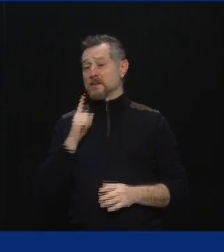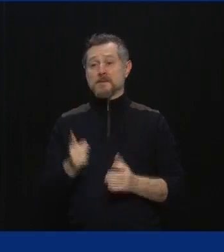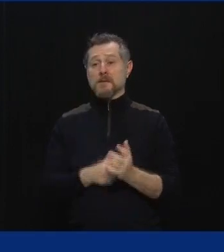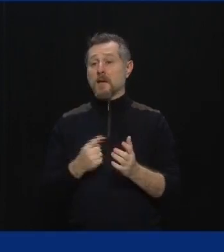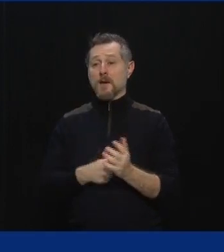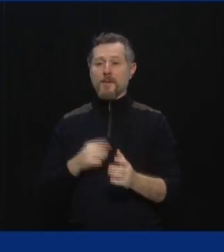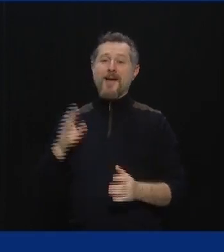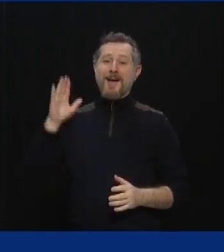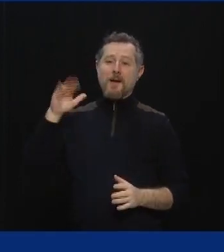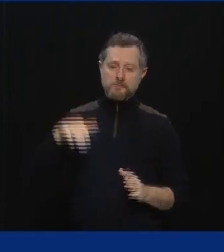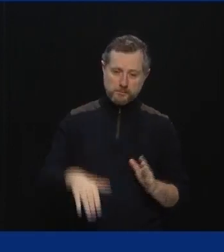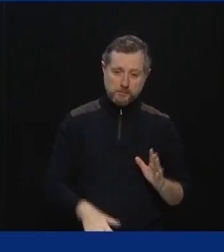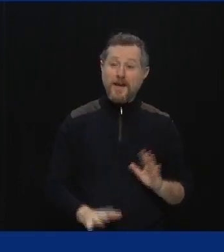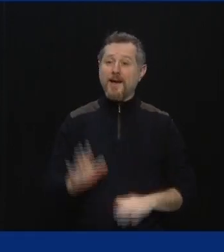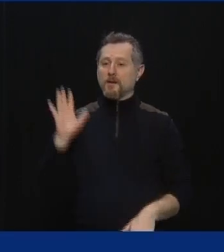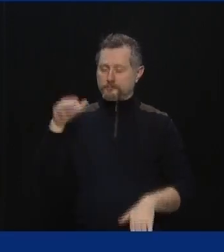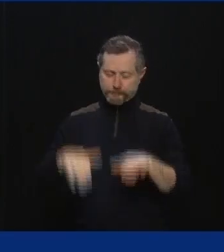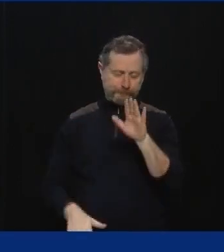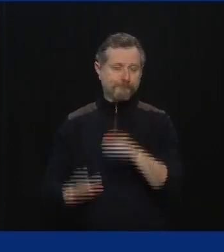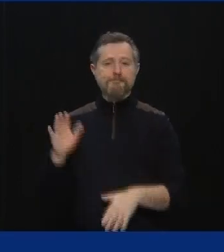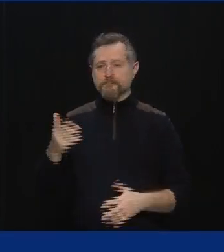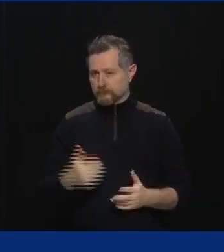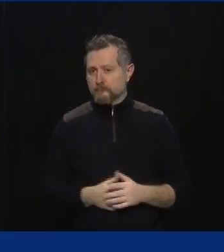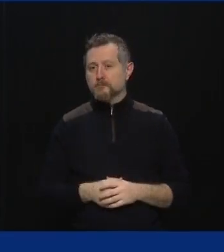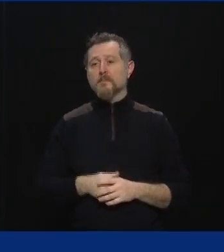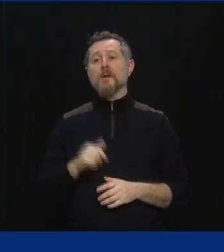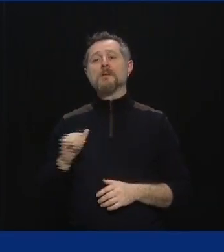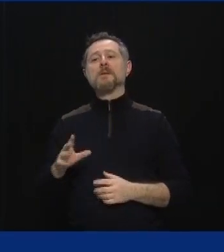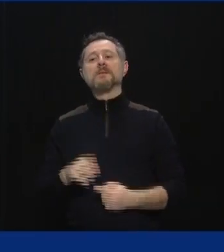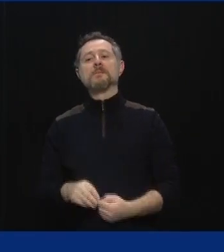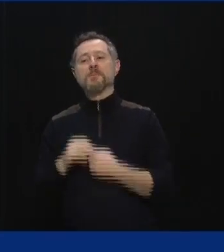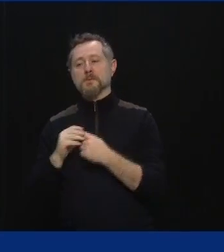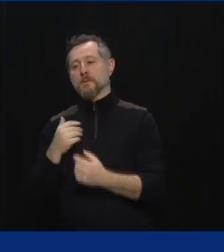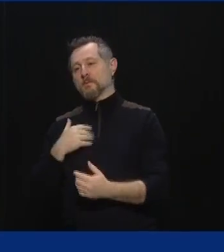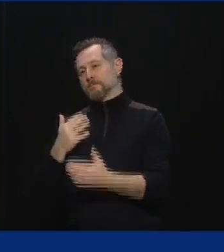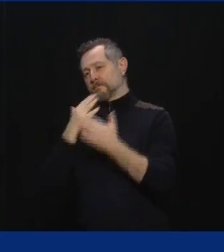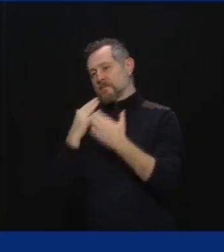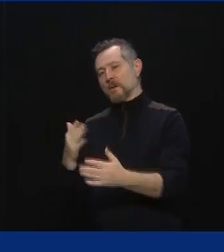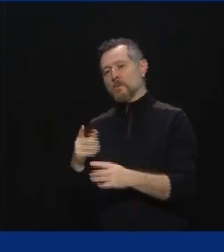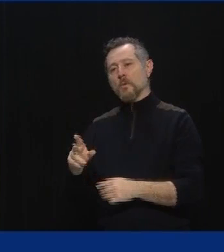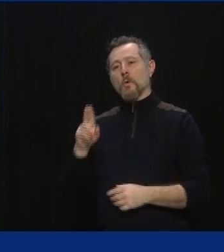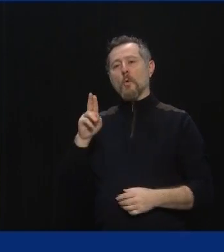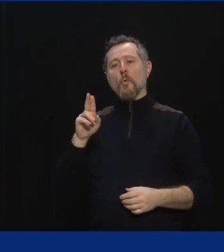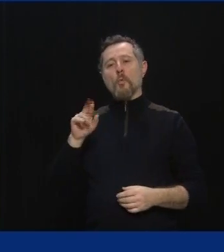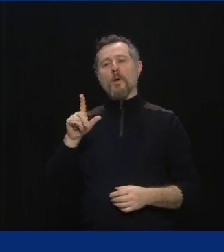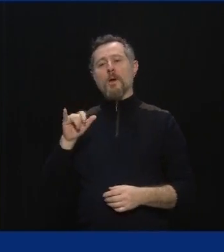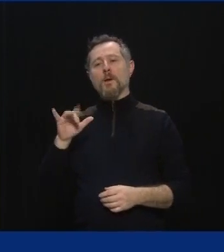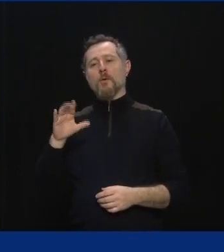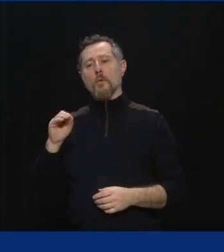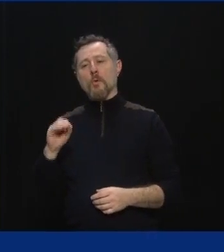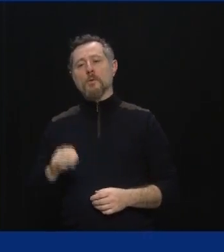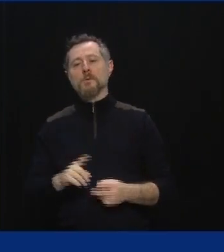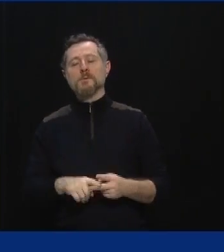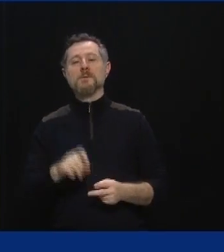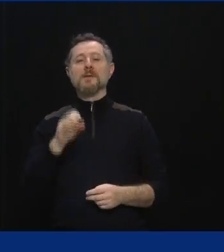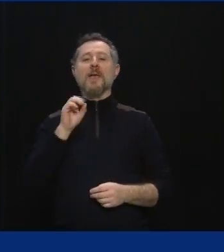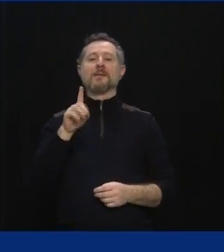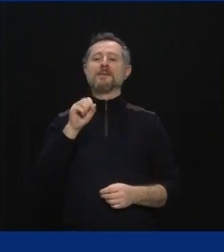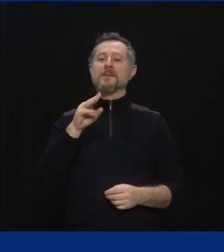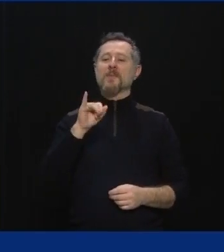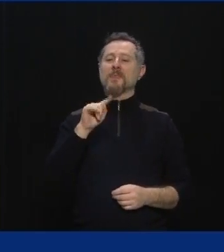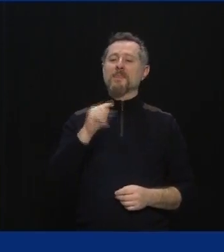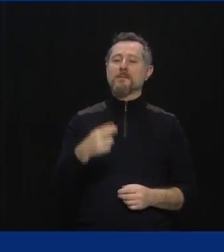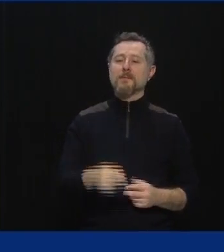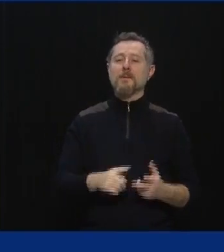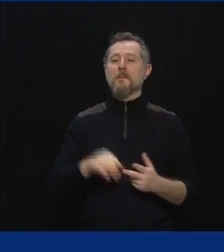Obviously, Loop Capital as well. And of course, a special recognition to Ulico and Ed Smith and Pat White, I believe, are here. This